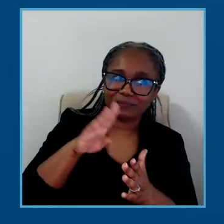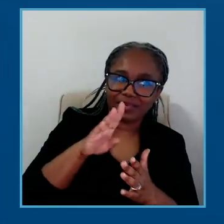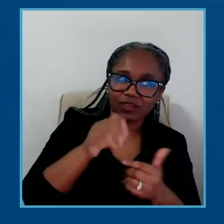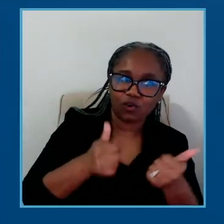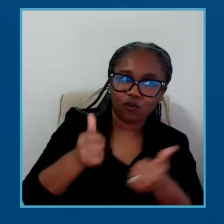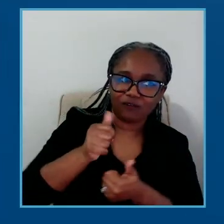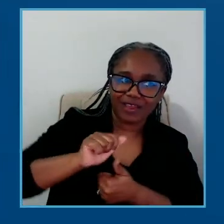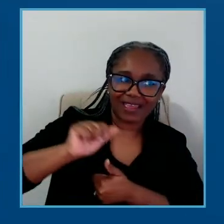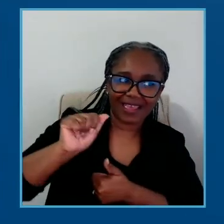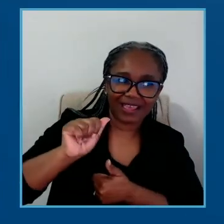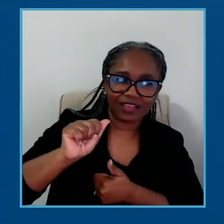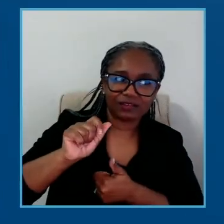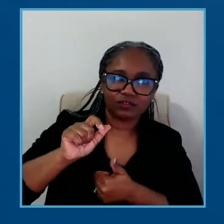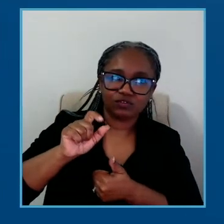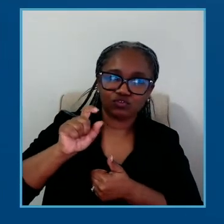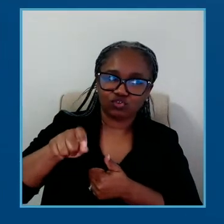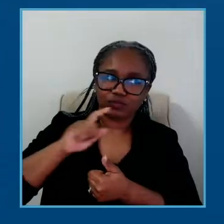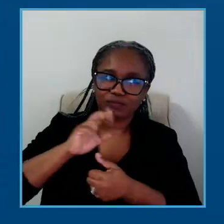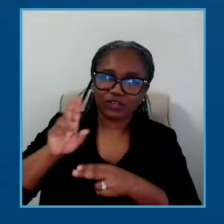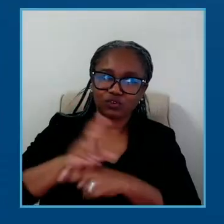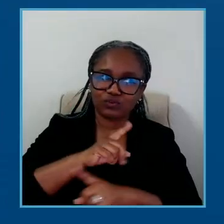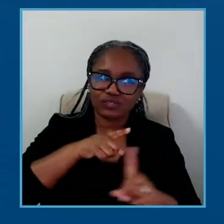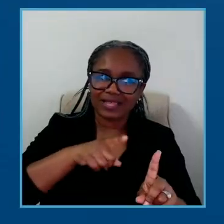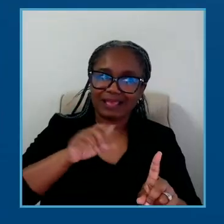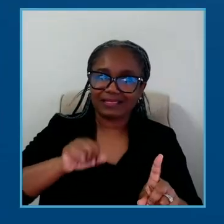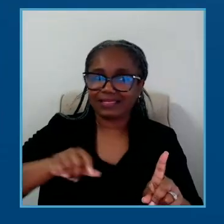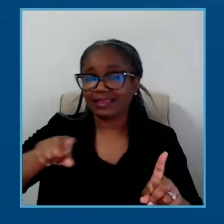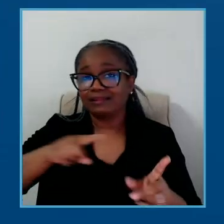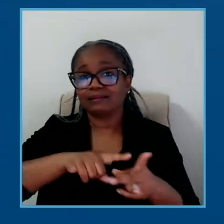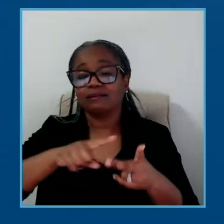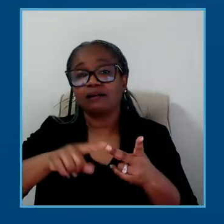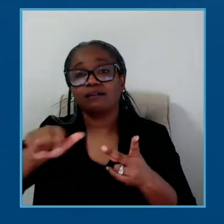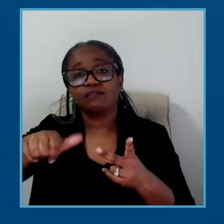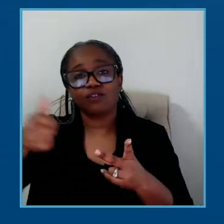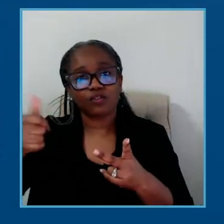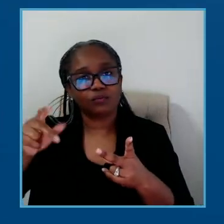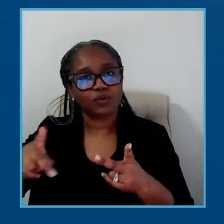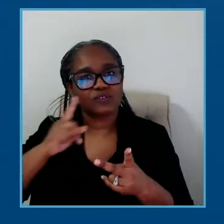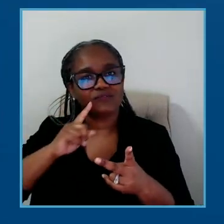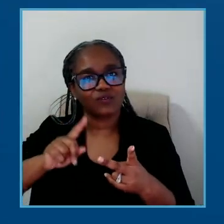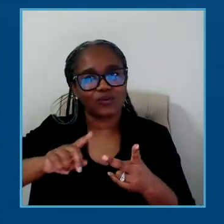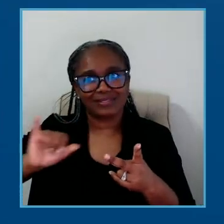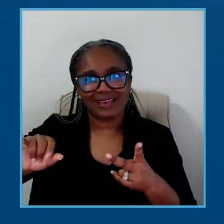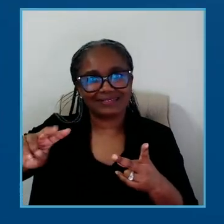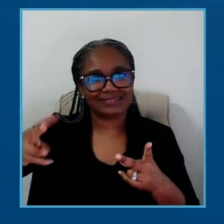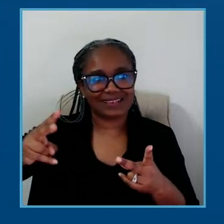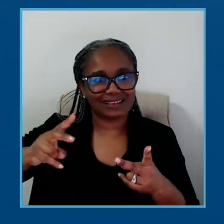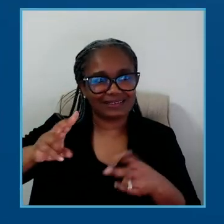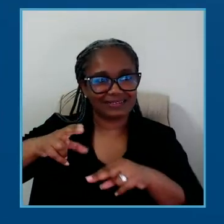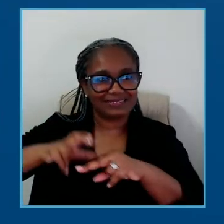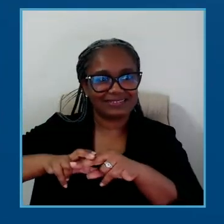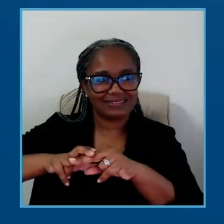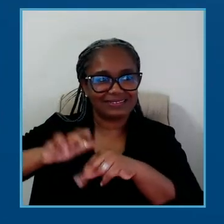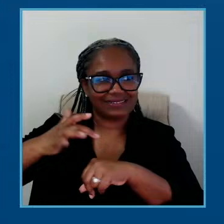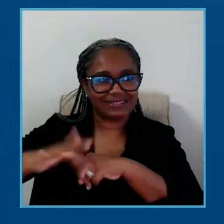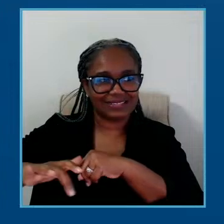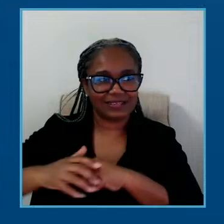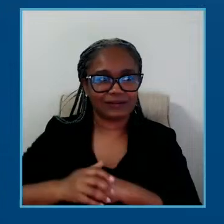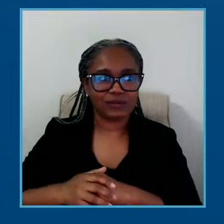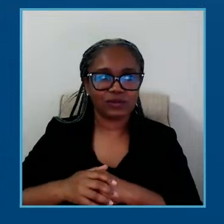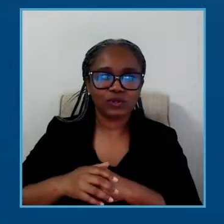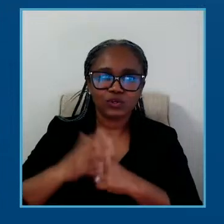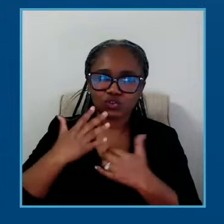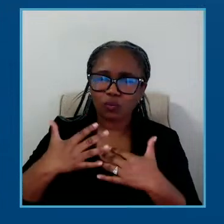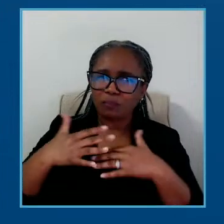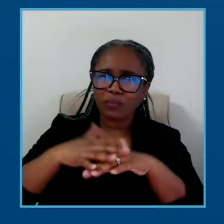all genders. So by merging the votes on these 2 questions, the DNC effectively deprived this member of the basic right to vote